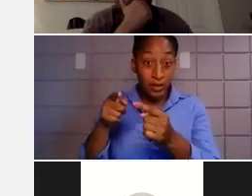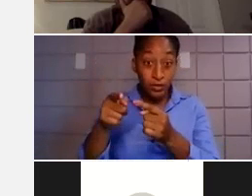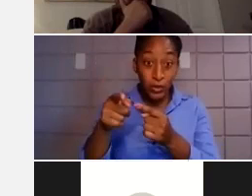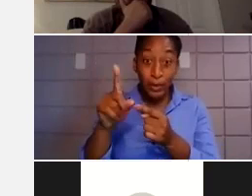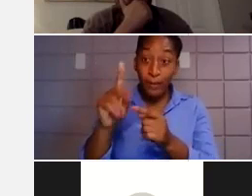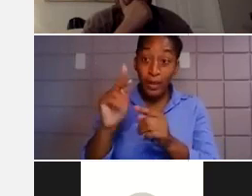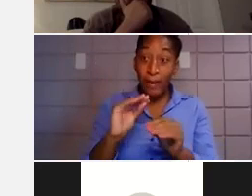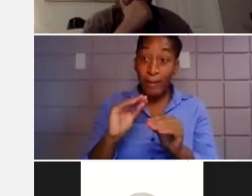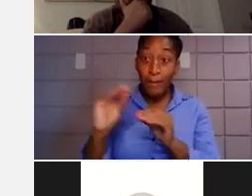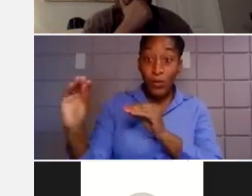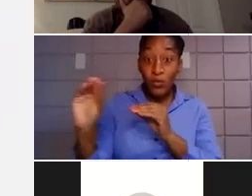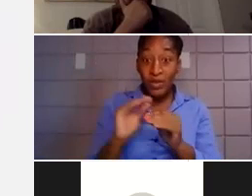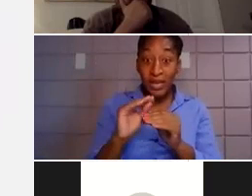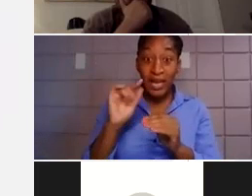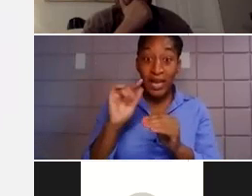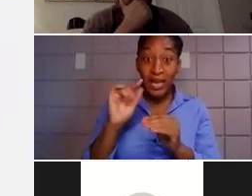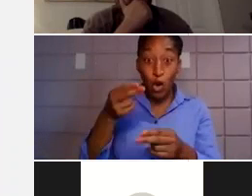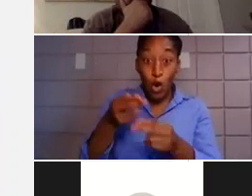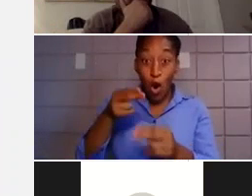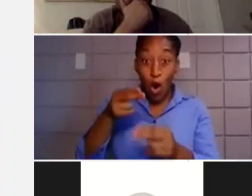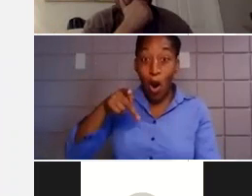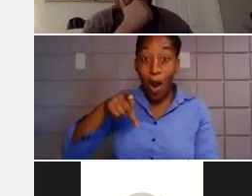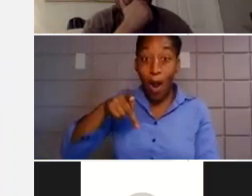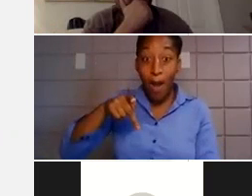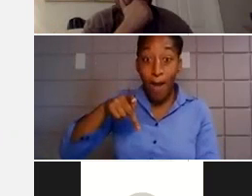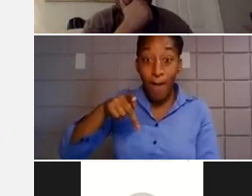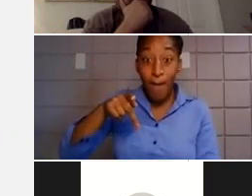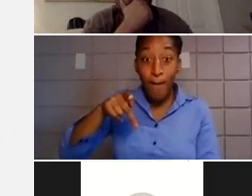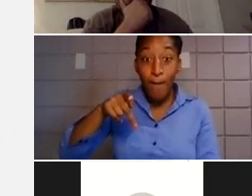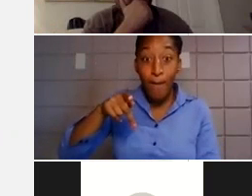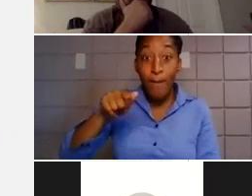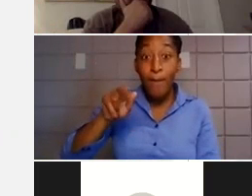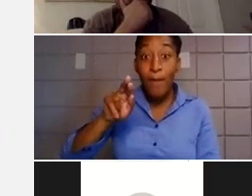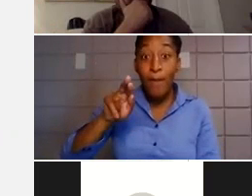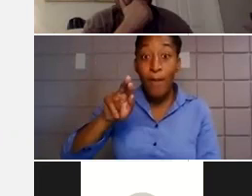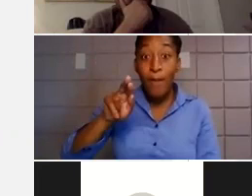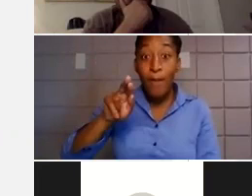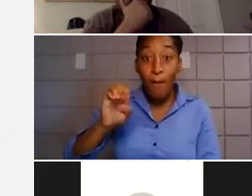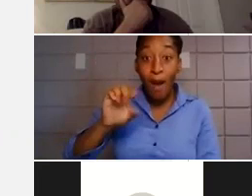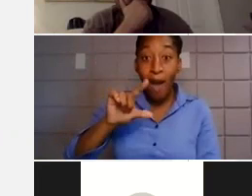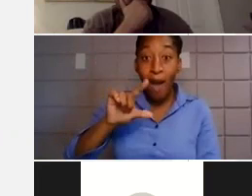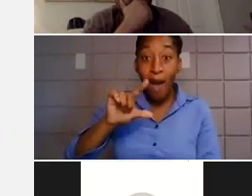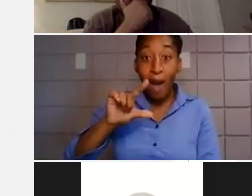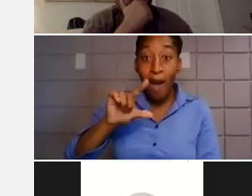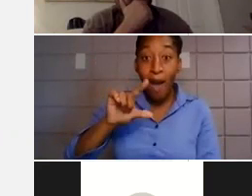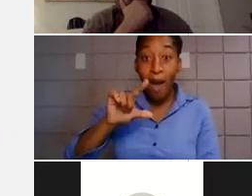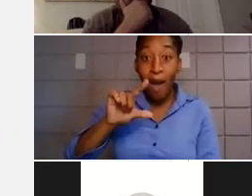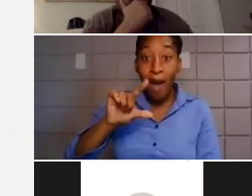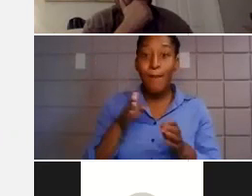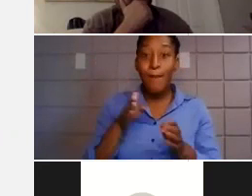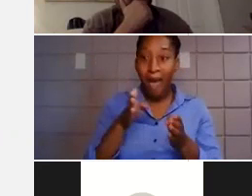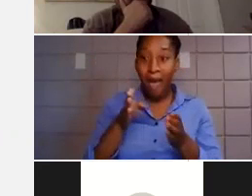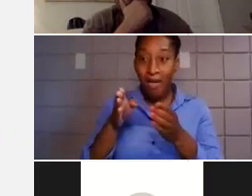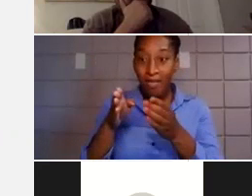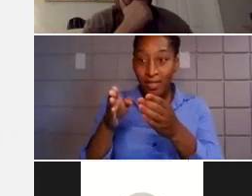the object can move anywhere on a flat surface or plane as opposed to a